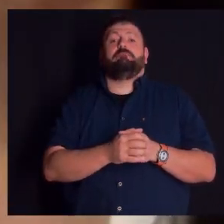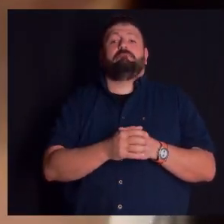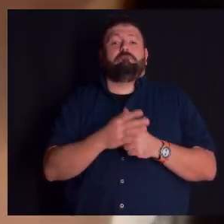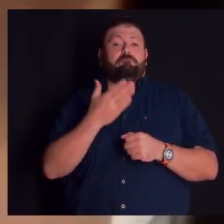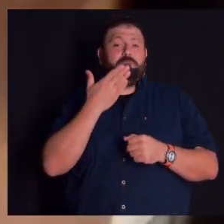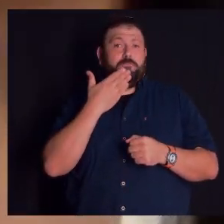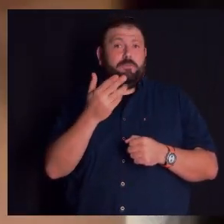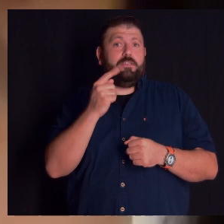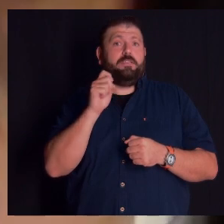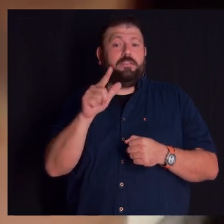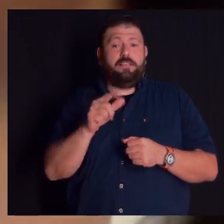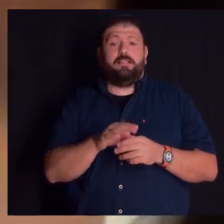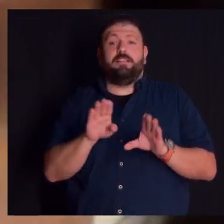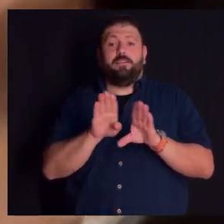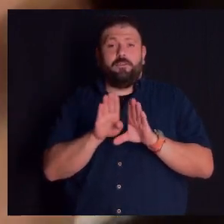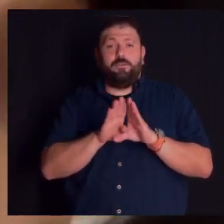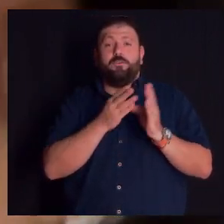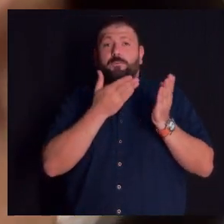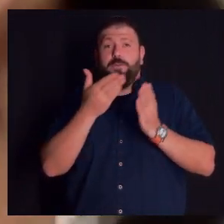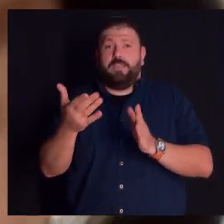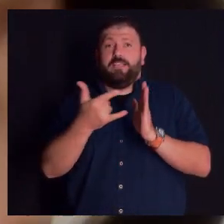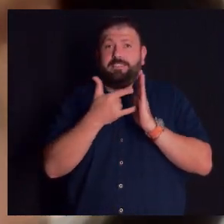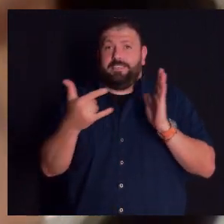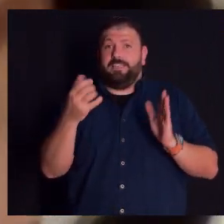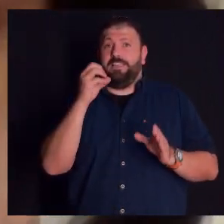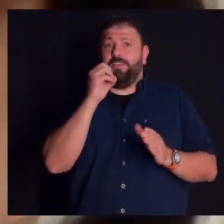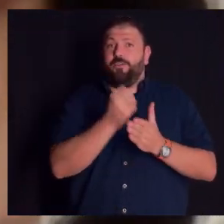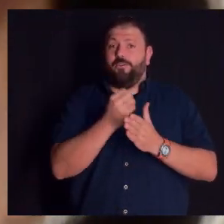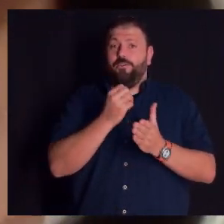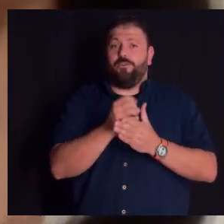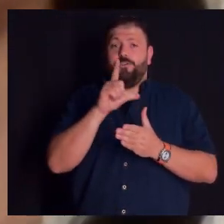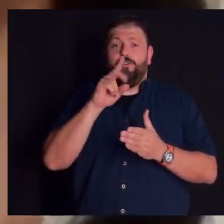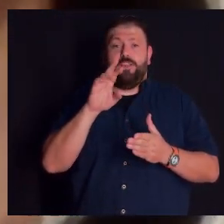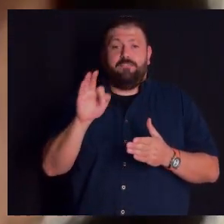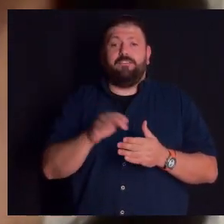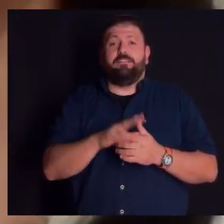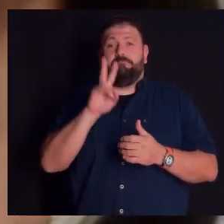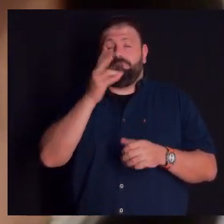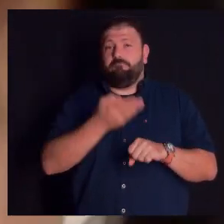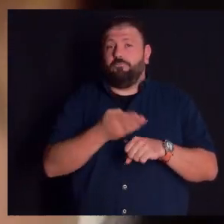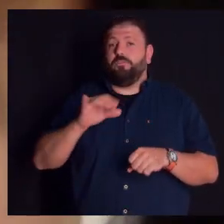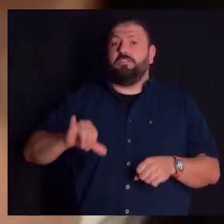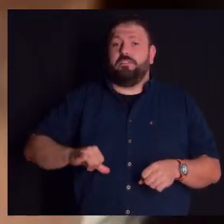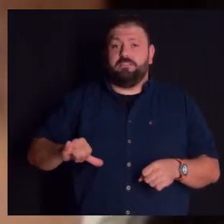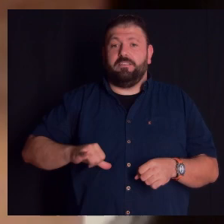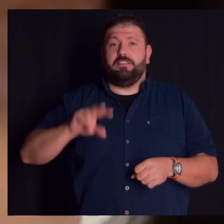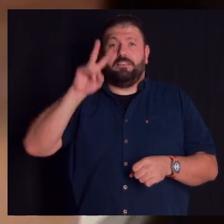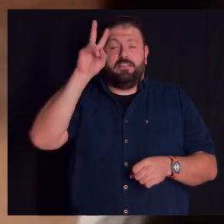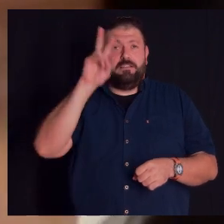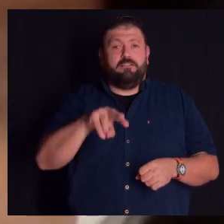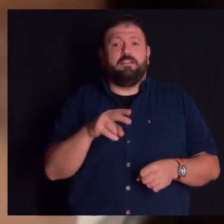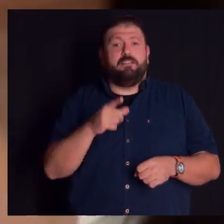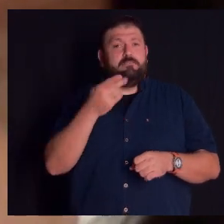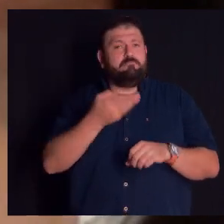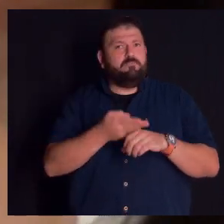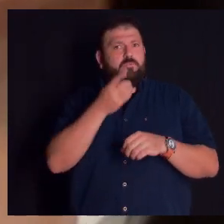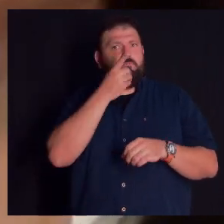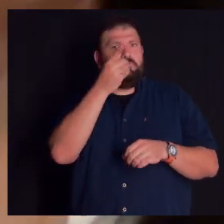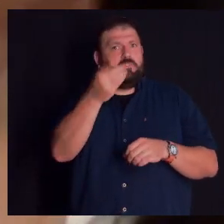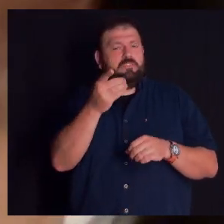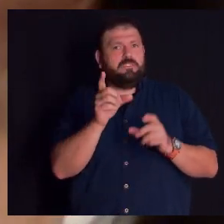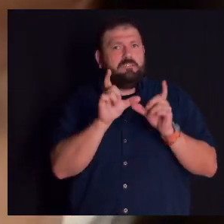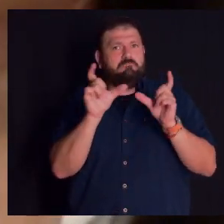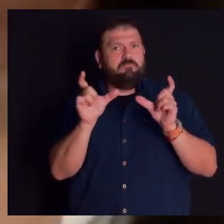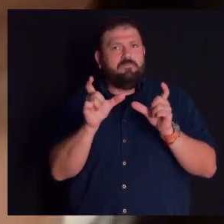$2,100 US dollars. And let's see how the next check comes. That's interesting. The truth is that your figures